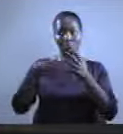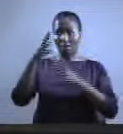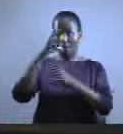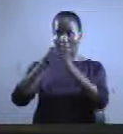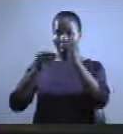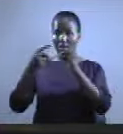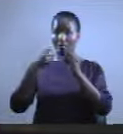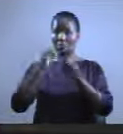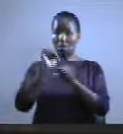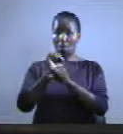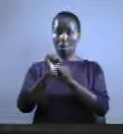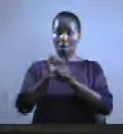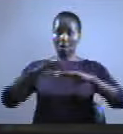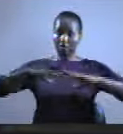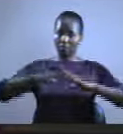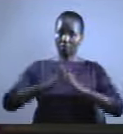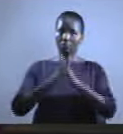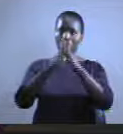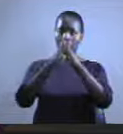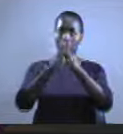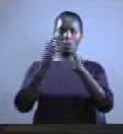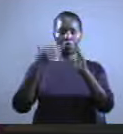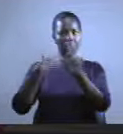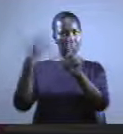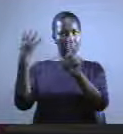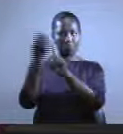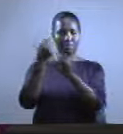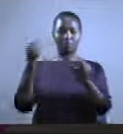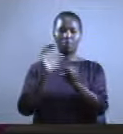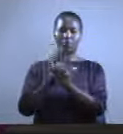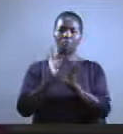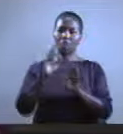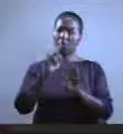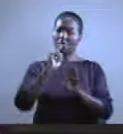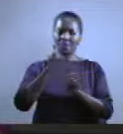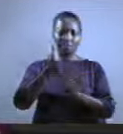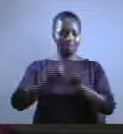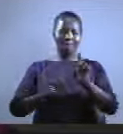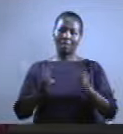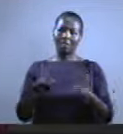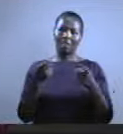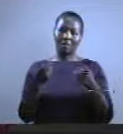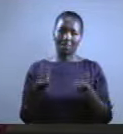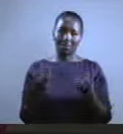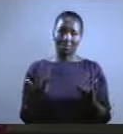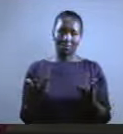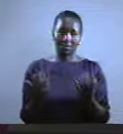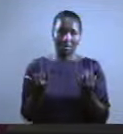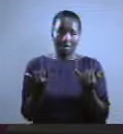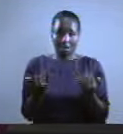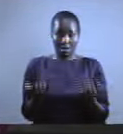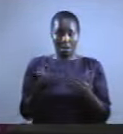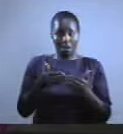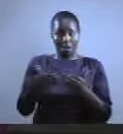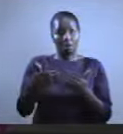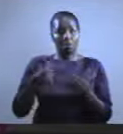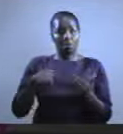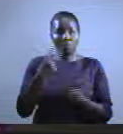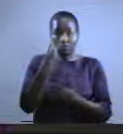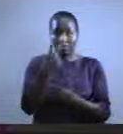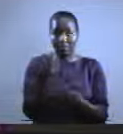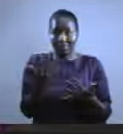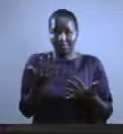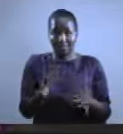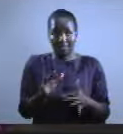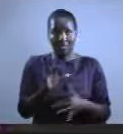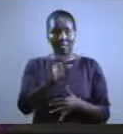people unite a righteous cause, there is nothing that can stop them. We now firsthand that